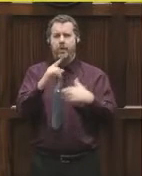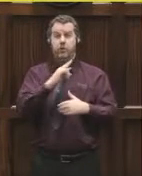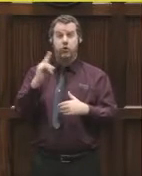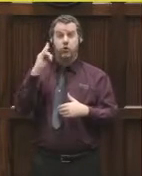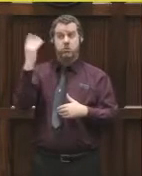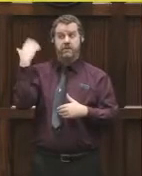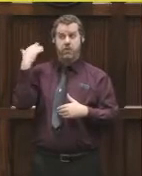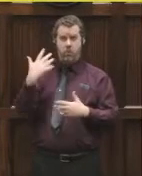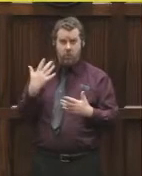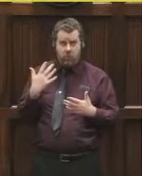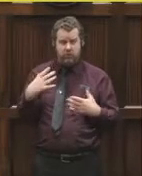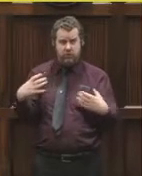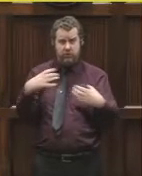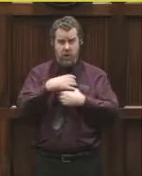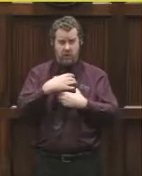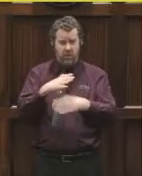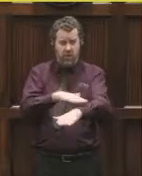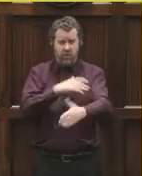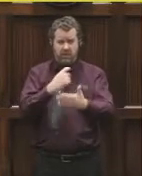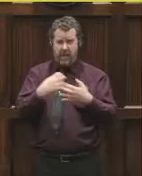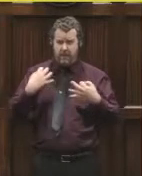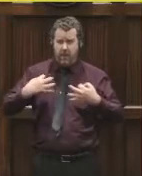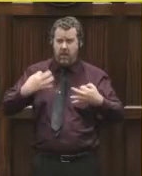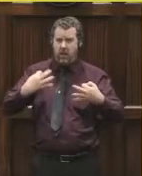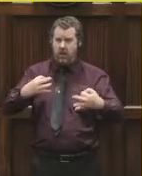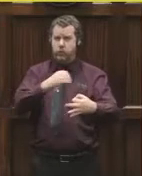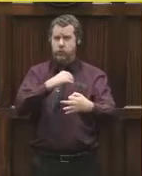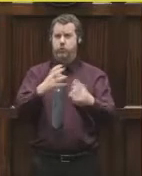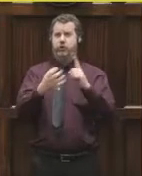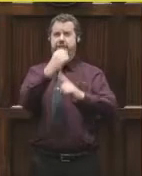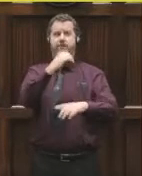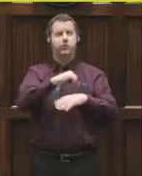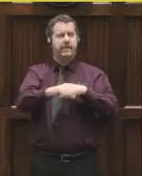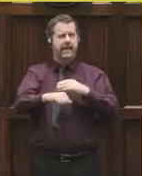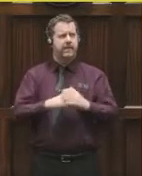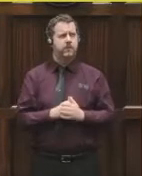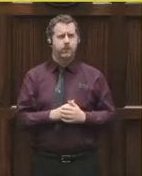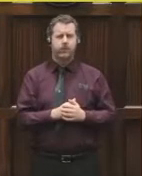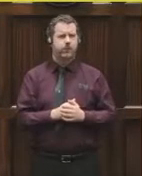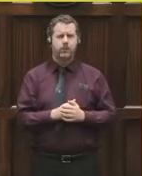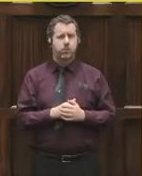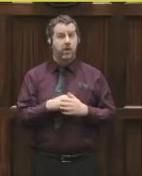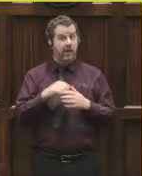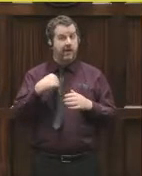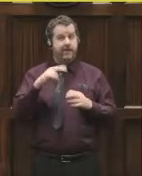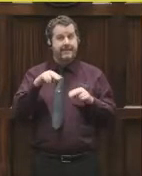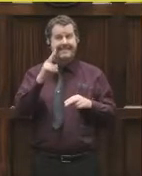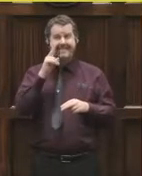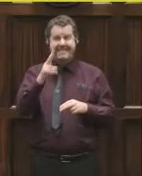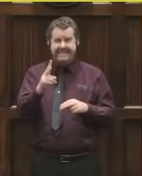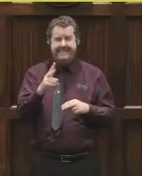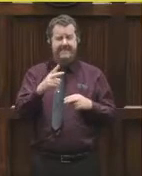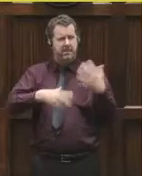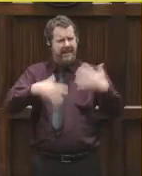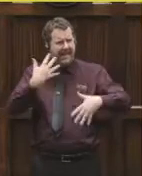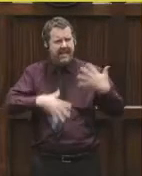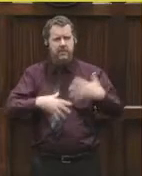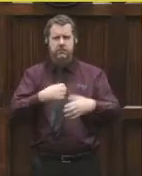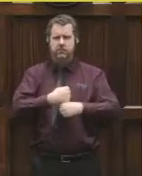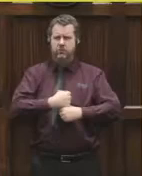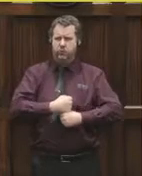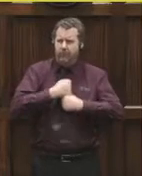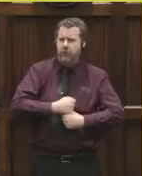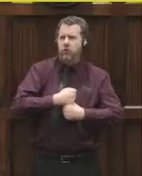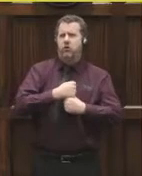has taken as long as it has to come to where it is today, and I can see exactly the pain and the suffering